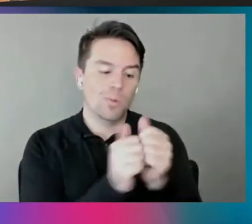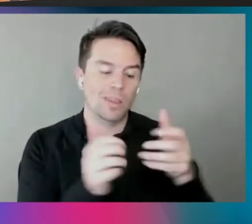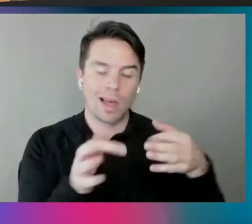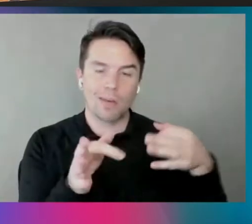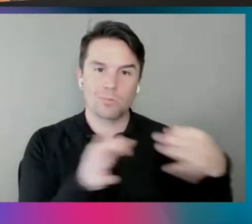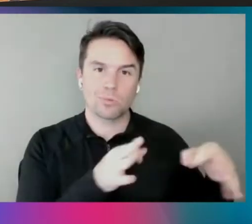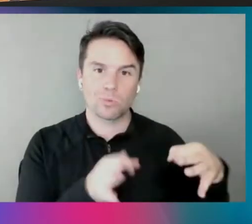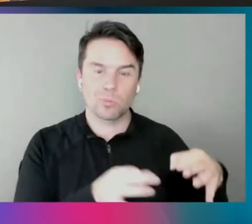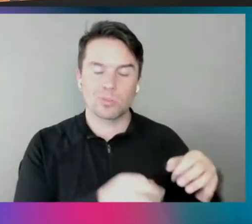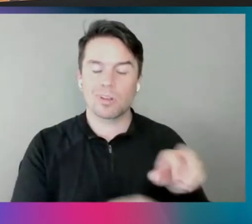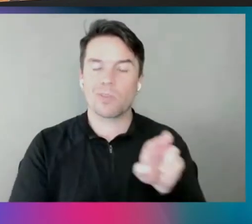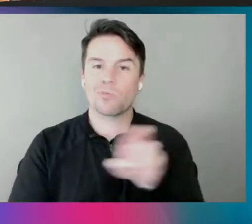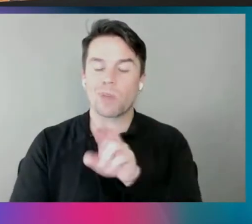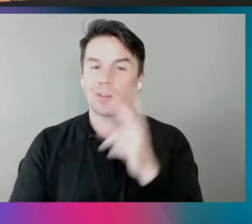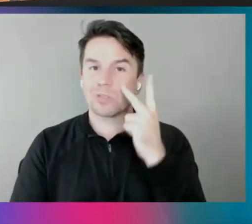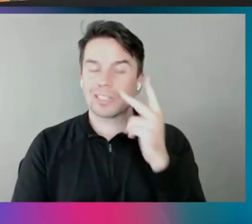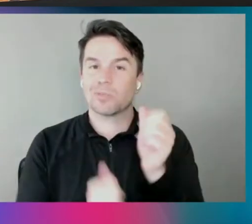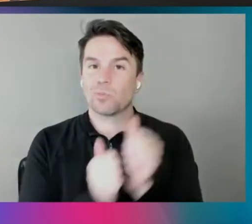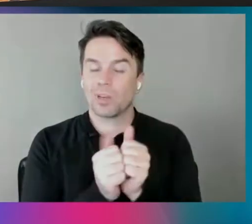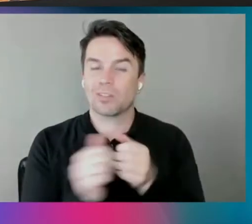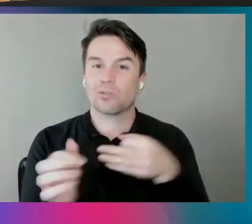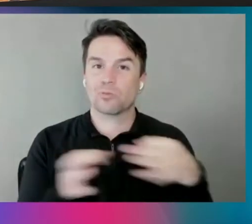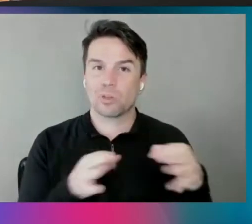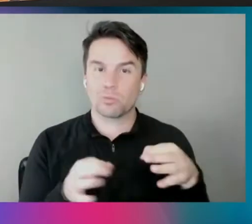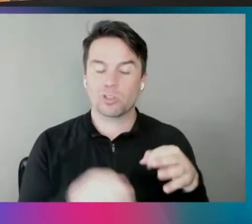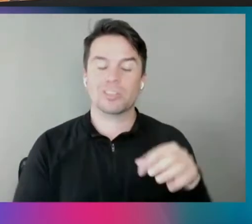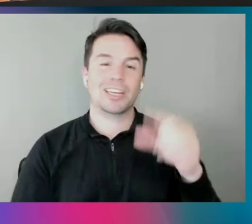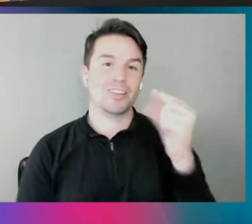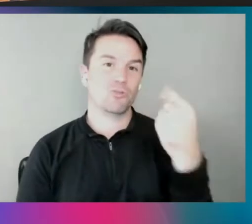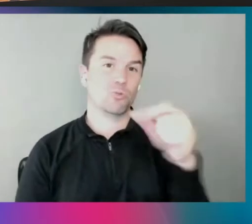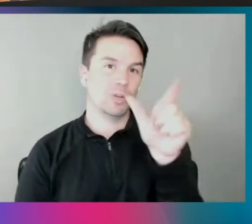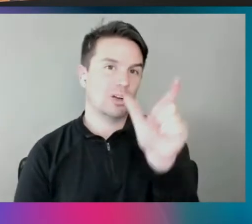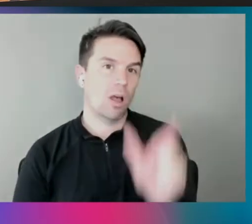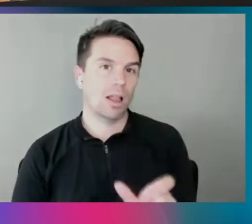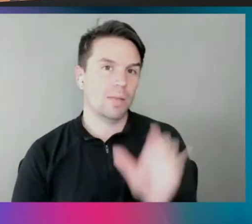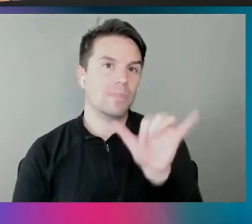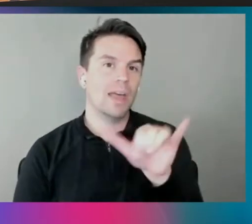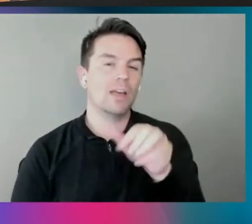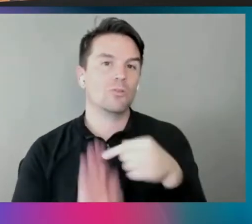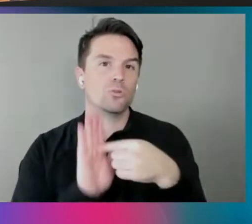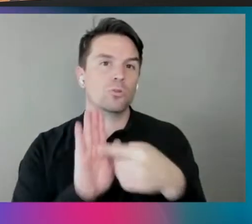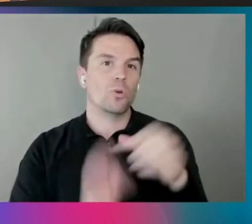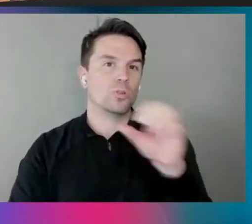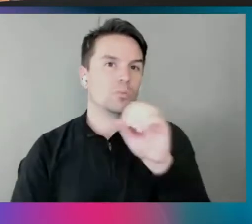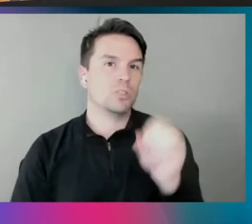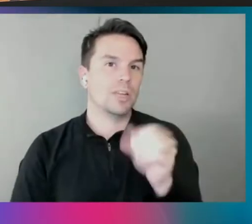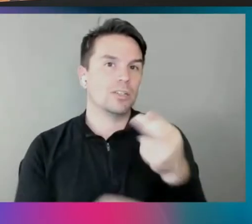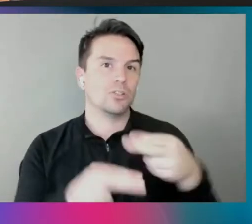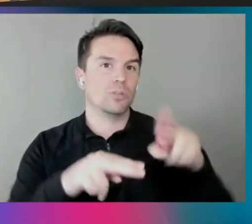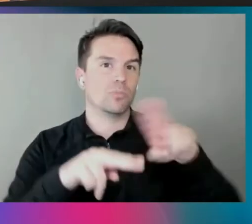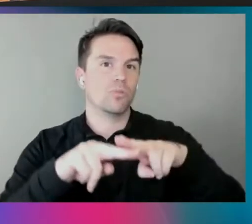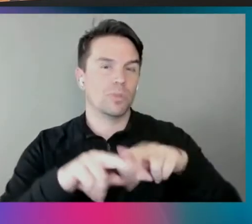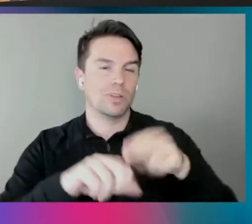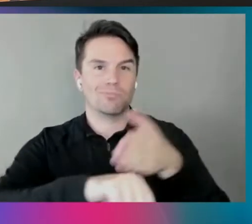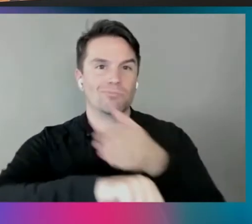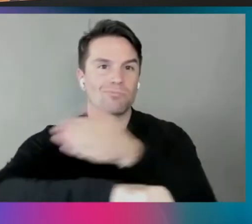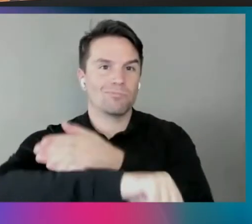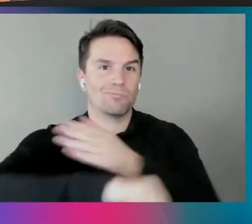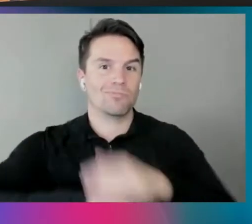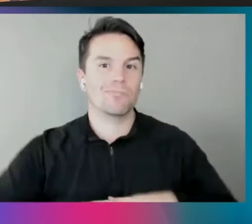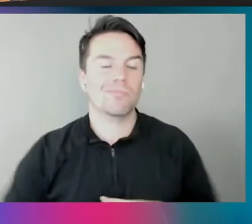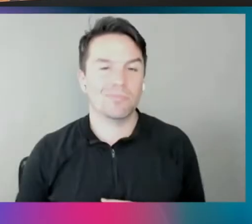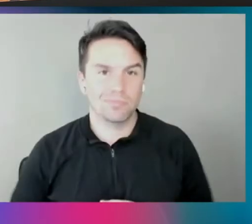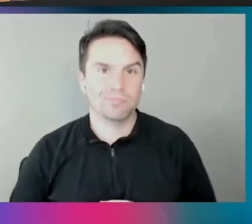descriptions. Then in green we have what the % improvement in the metric was. Nice. Yeah. And you see that